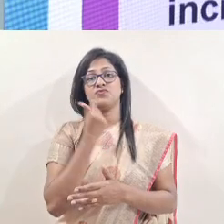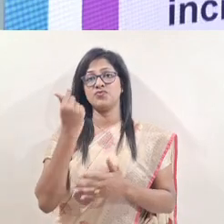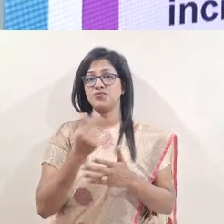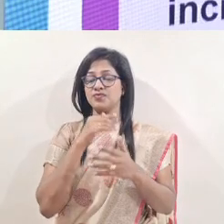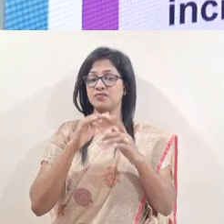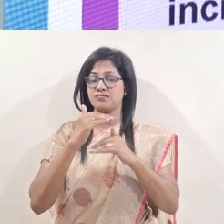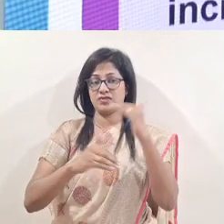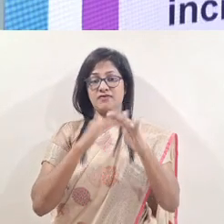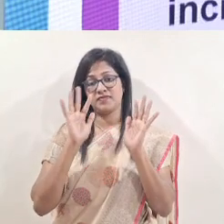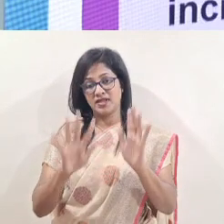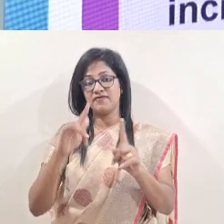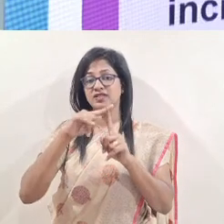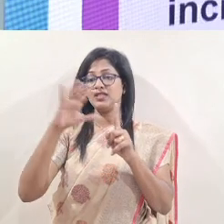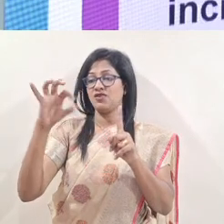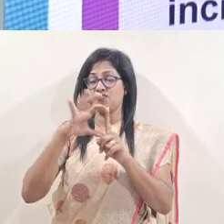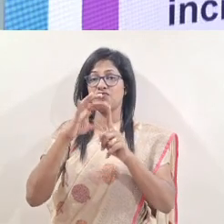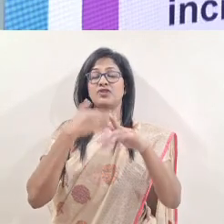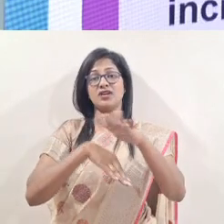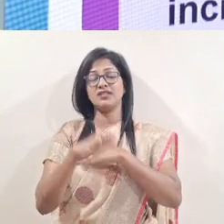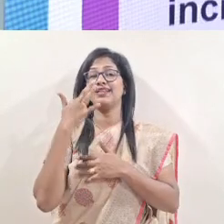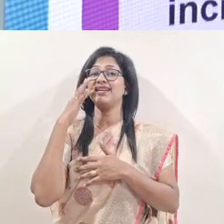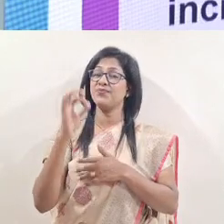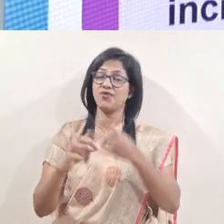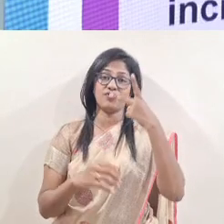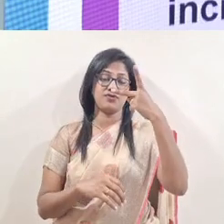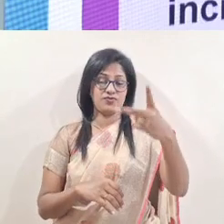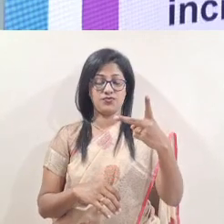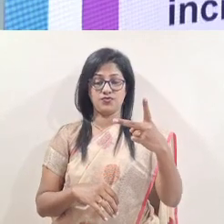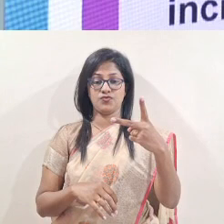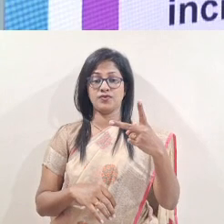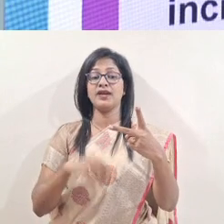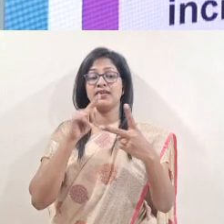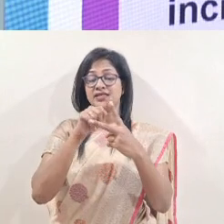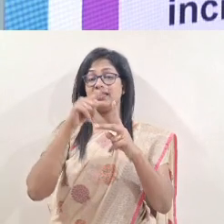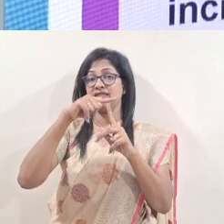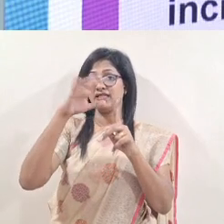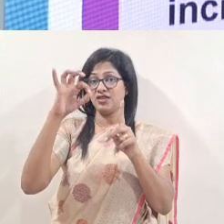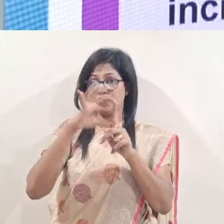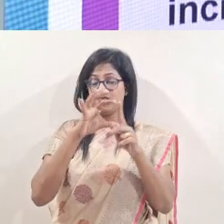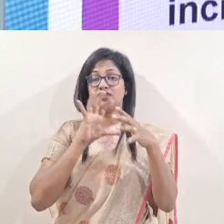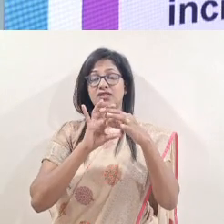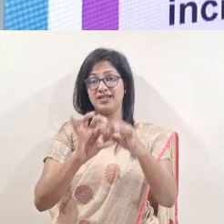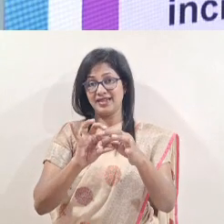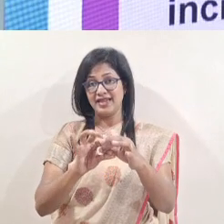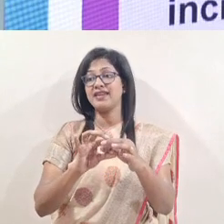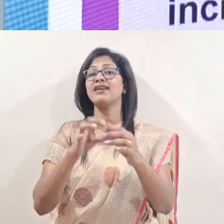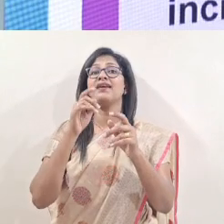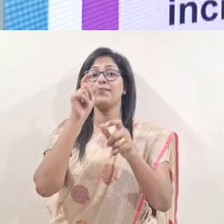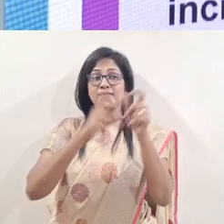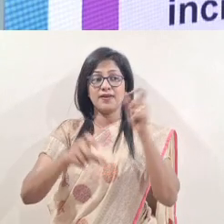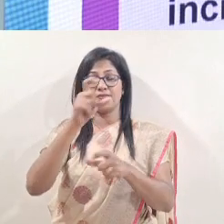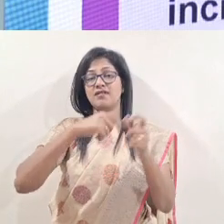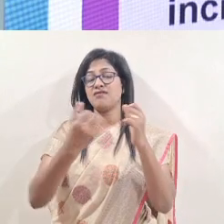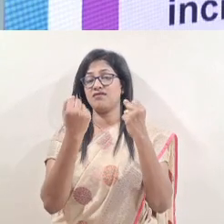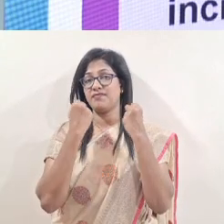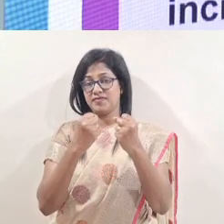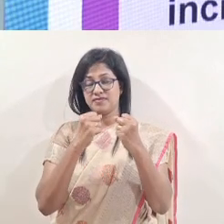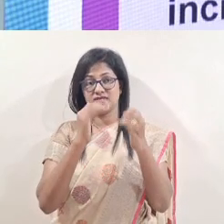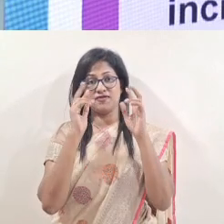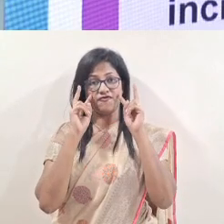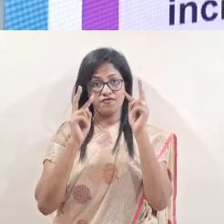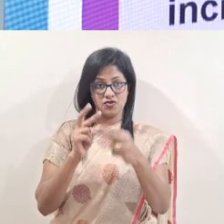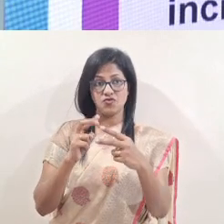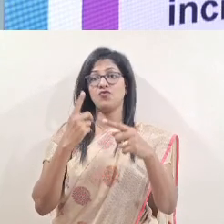of TOD, which is already there in India, we need to approach TOD in the aspect of carrying capacity perspective by considering the